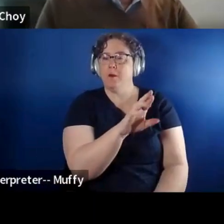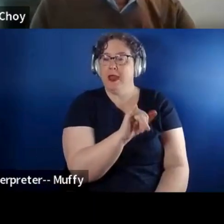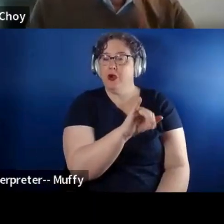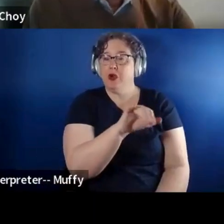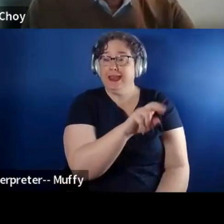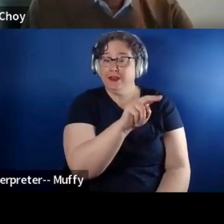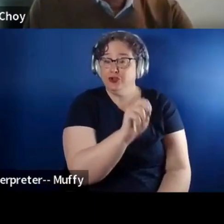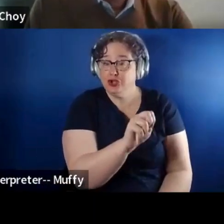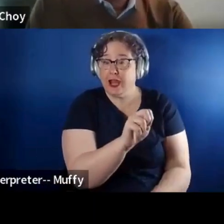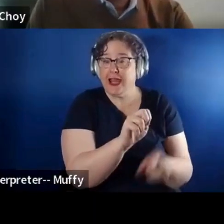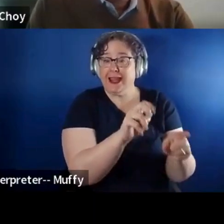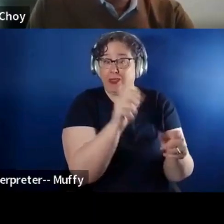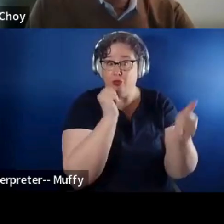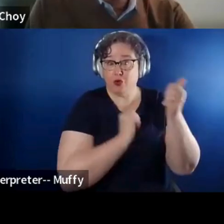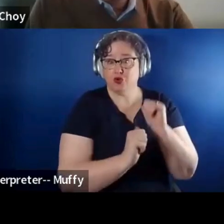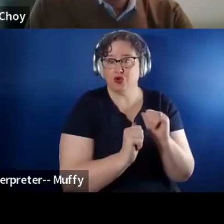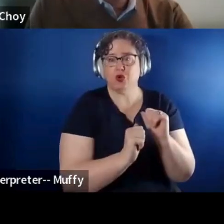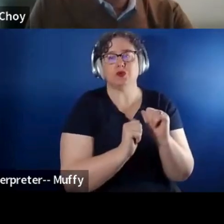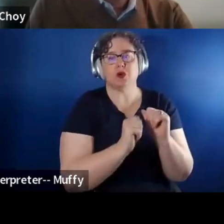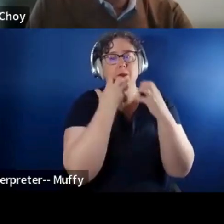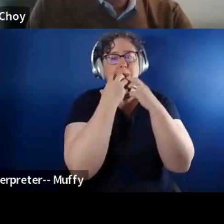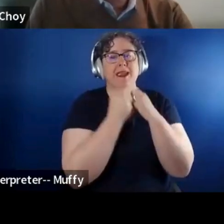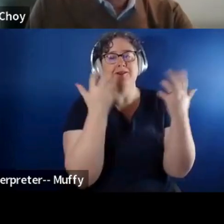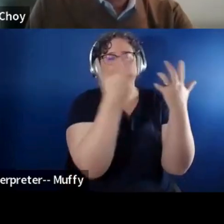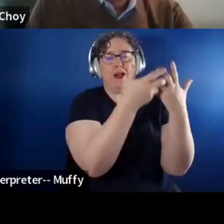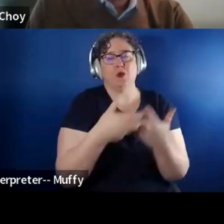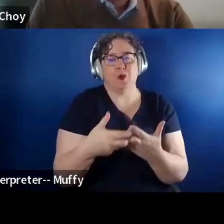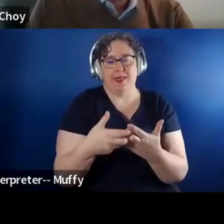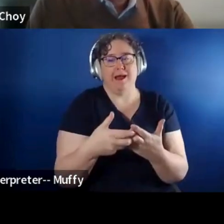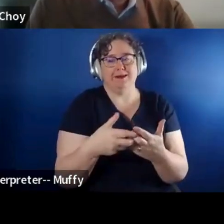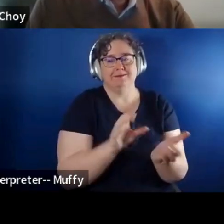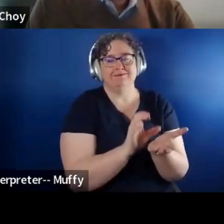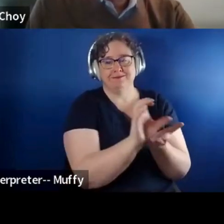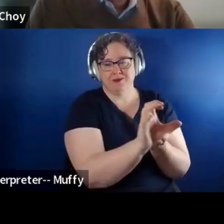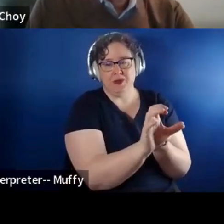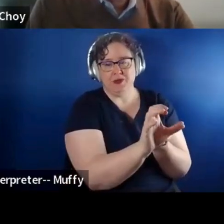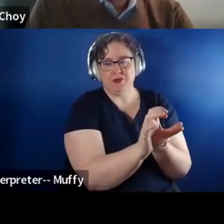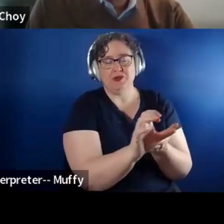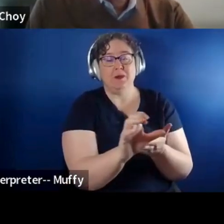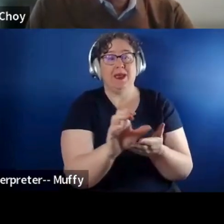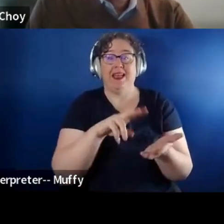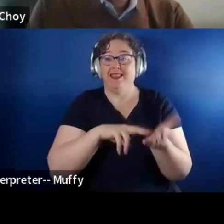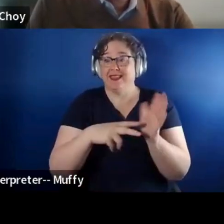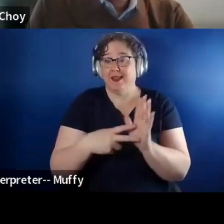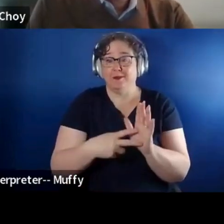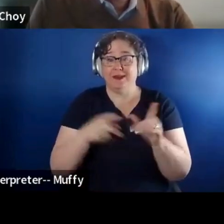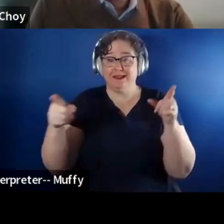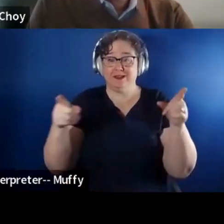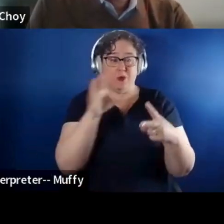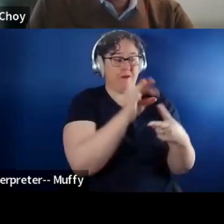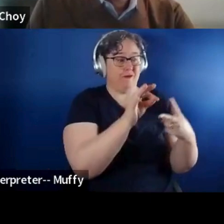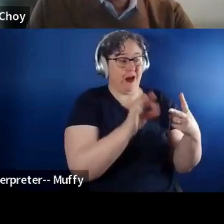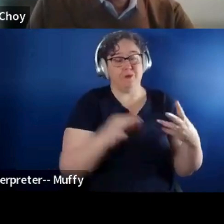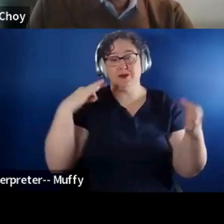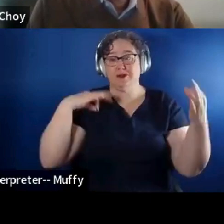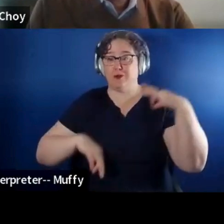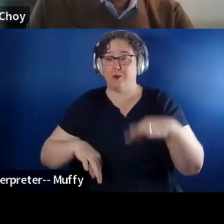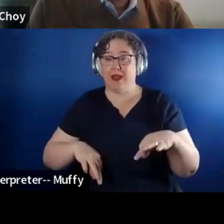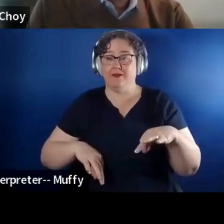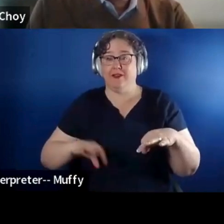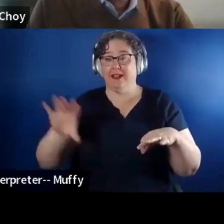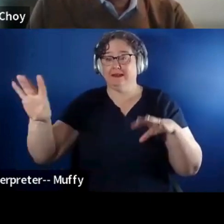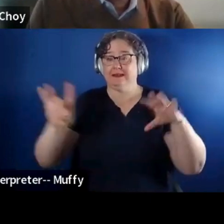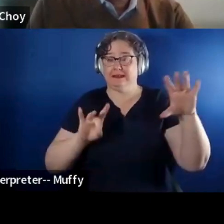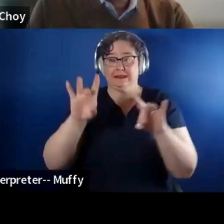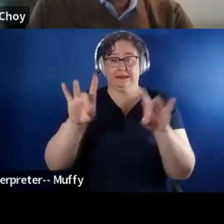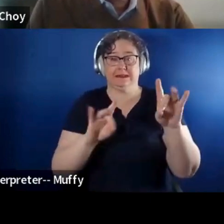aligned sponsorship. mm, And then that dictates, you've got your options for benefits, and then you can pick from those